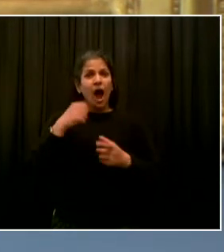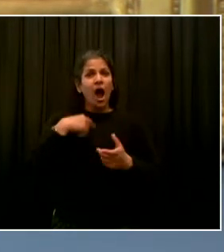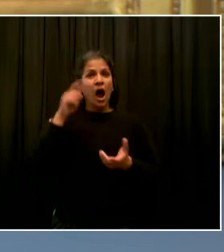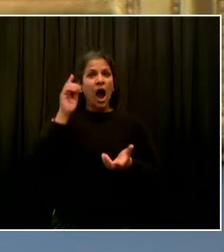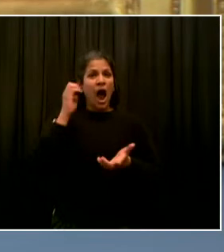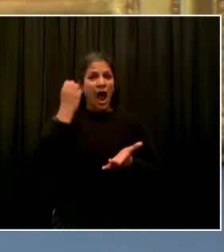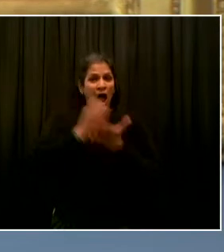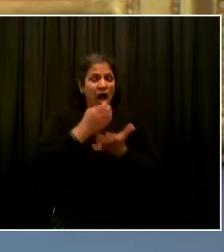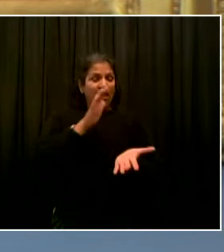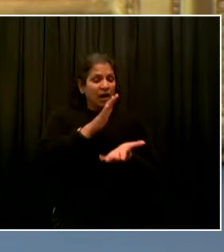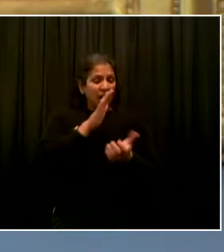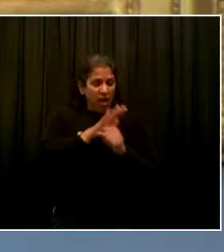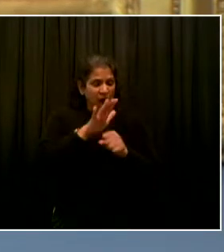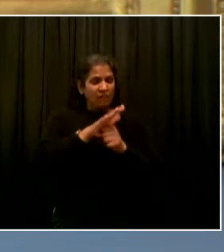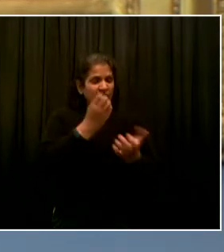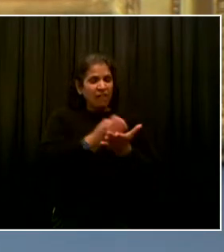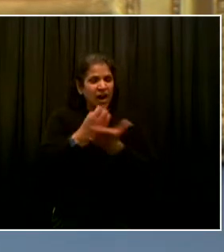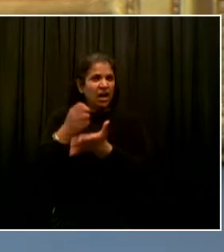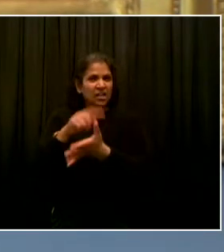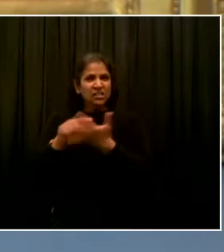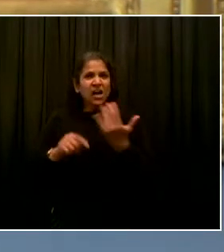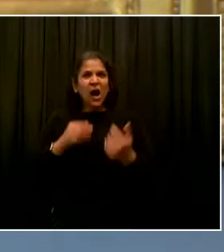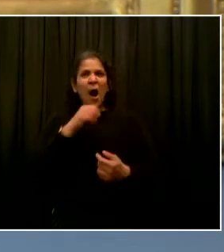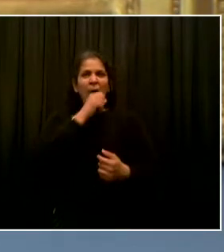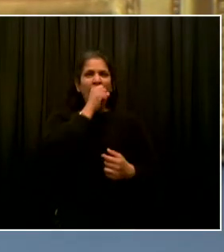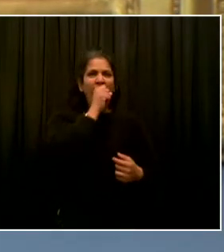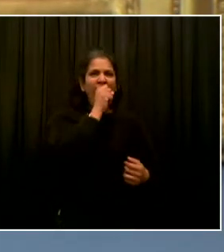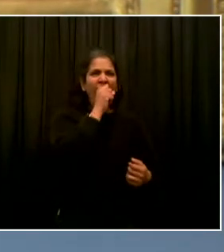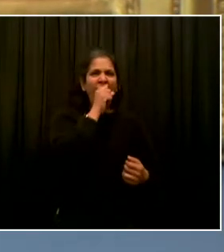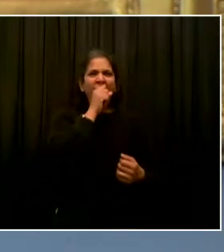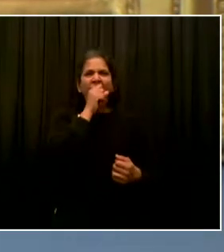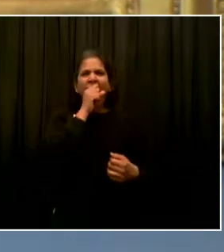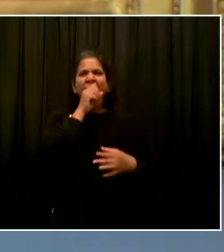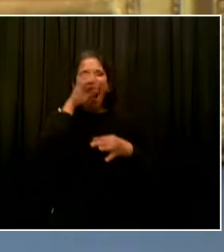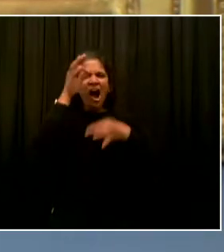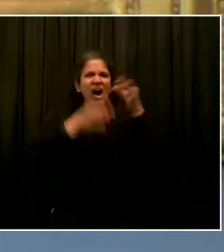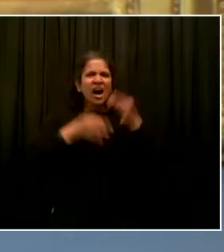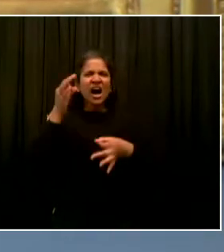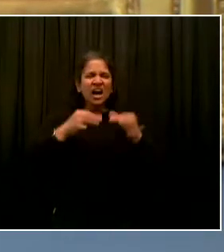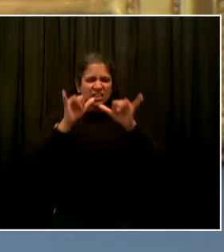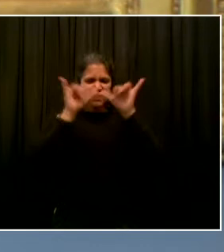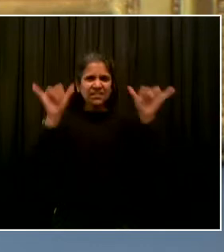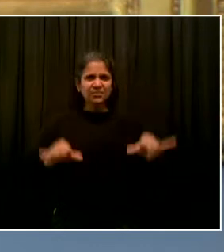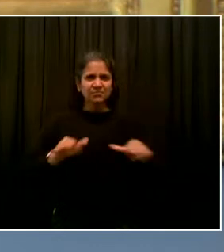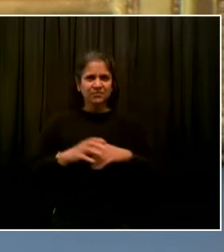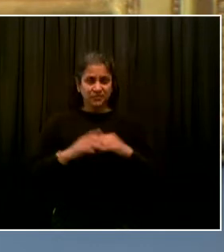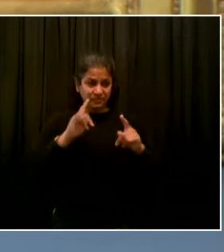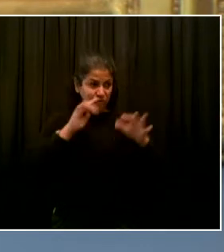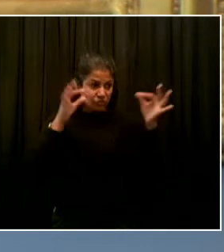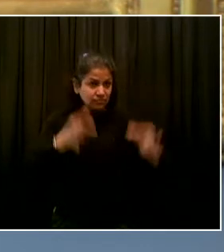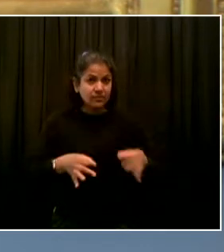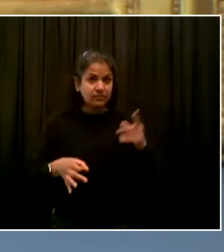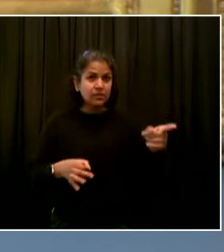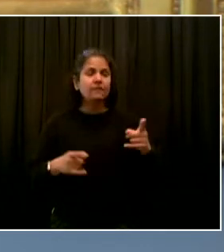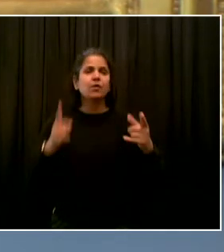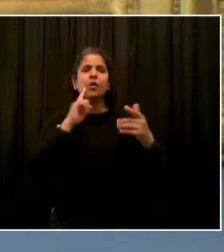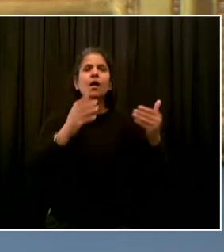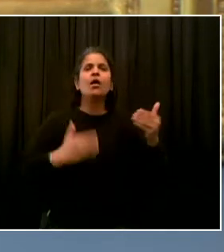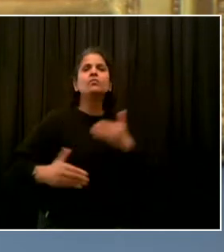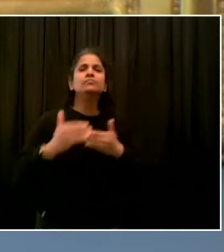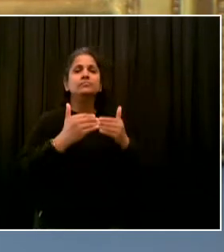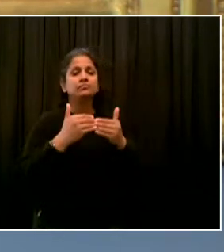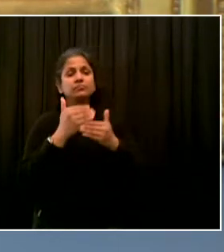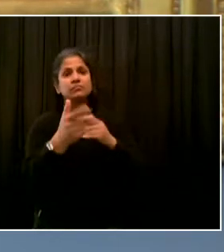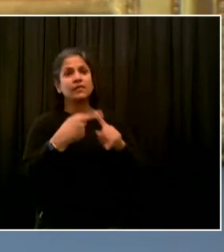as soon as the judicial system makes a determination to rule on it, we're going to move forward based on that. We will follow the